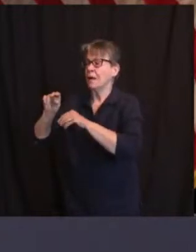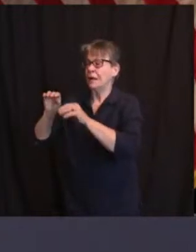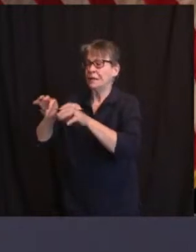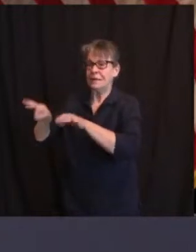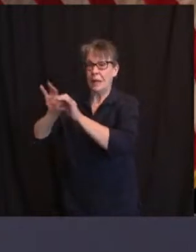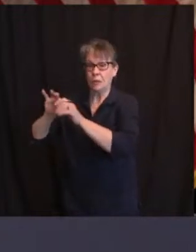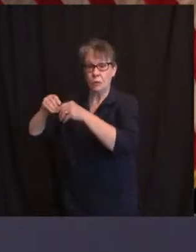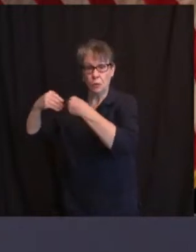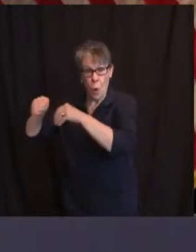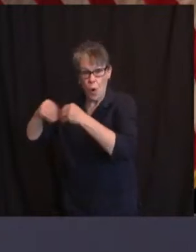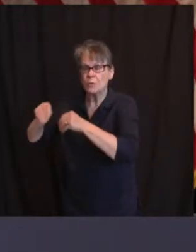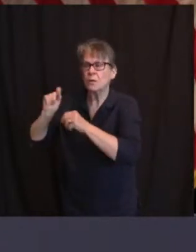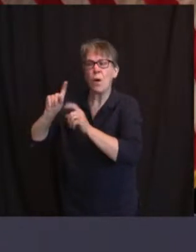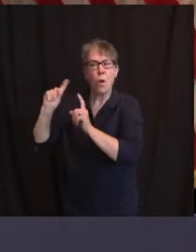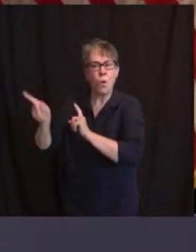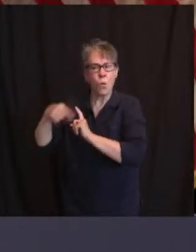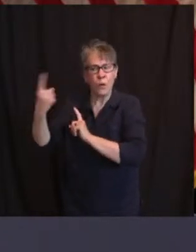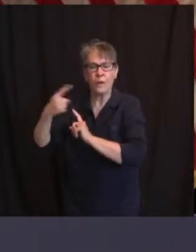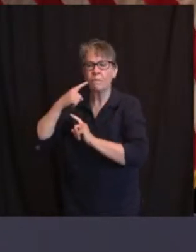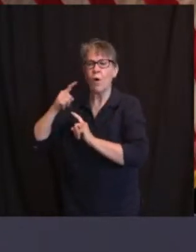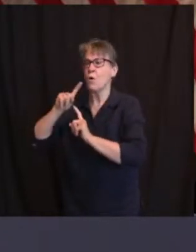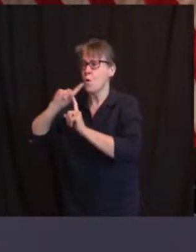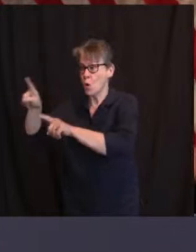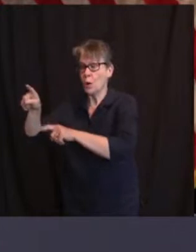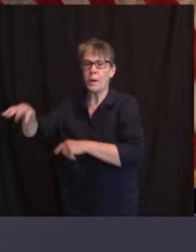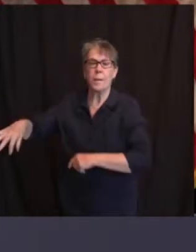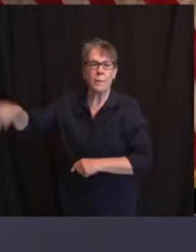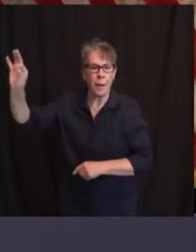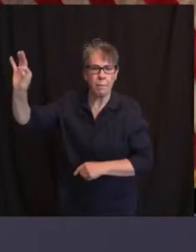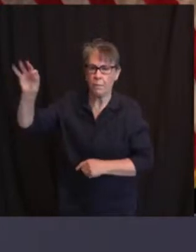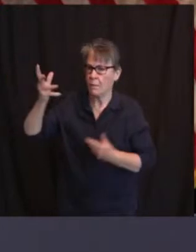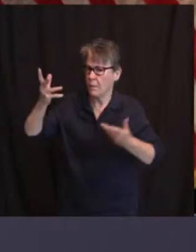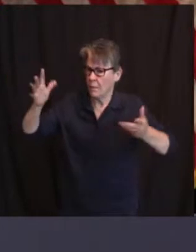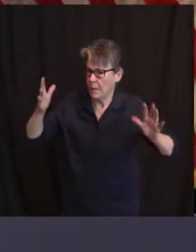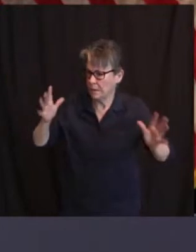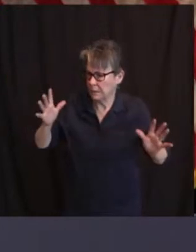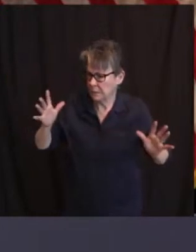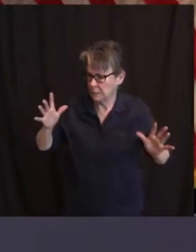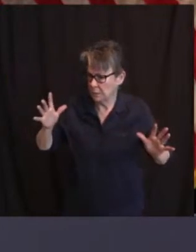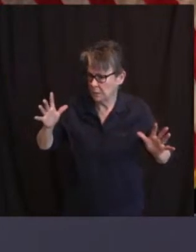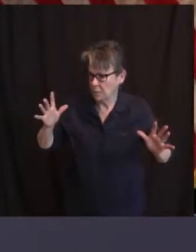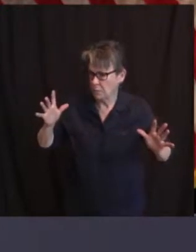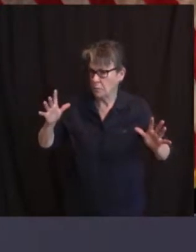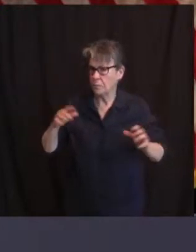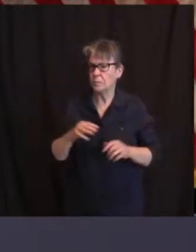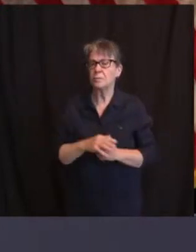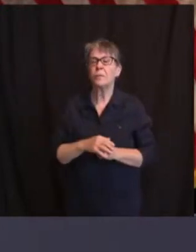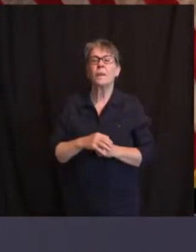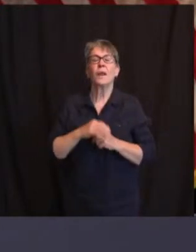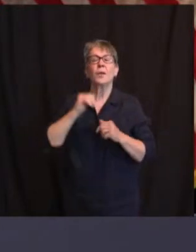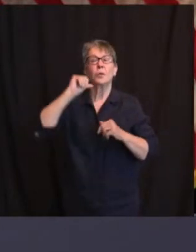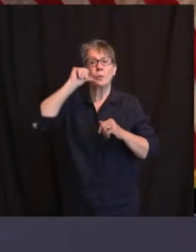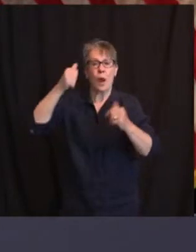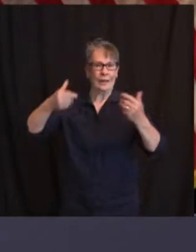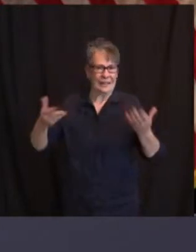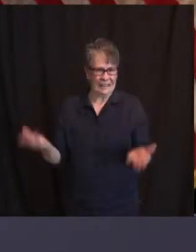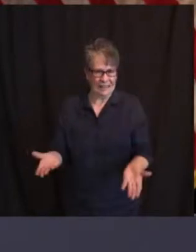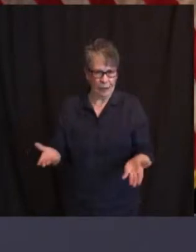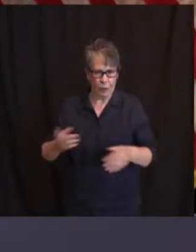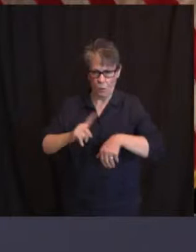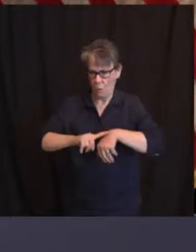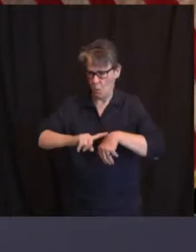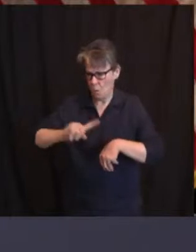elections, on beach guidance, elective surgeries. We'll also have the Commissioner of Labor and Workforce Development,